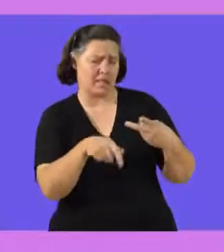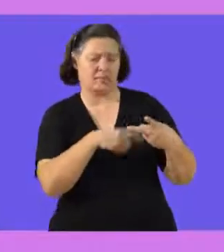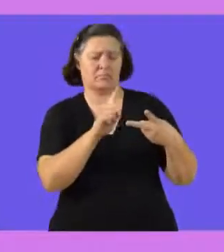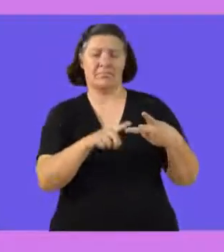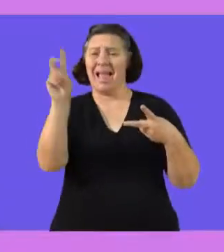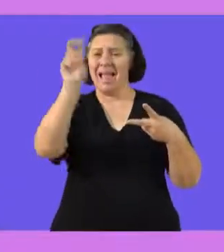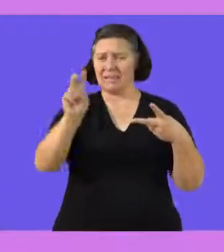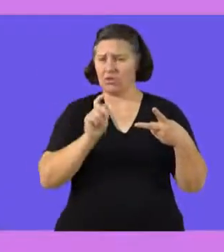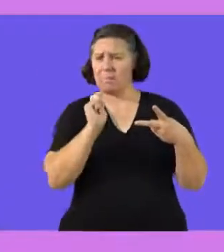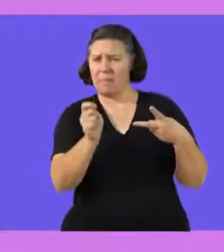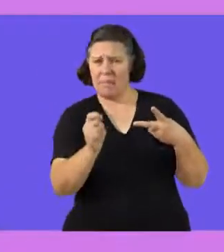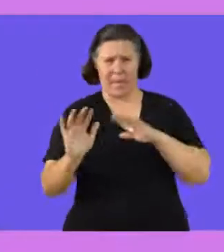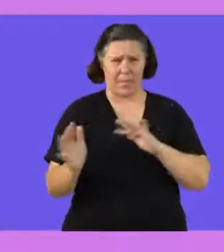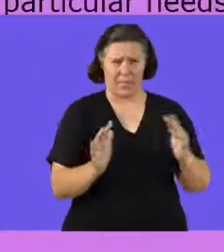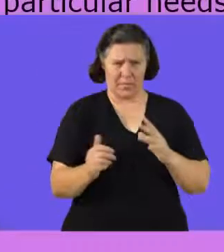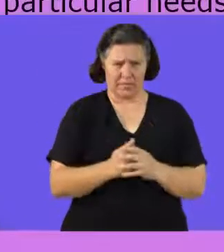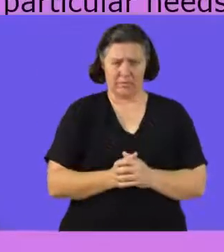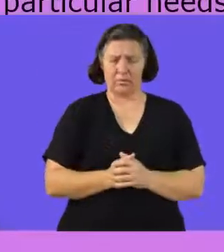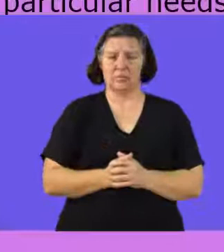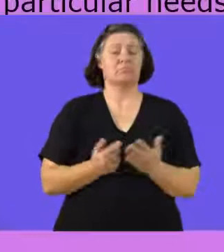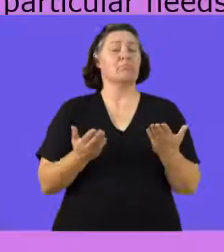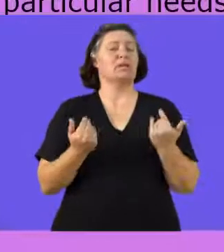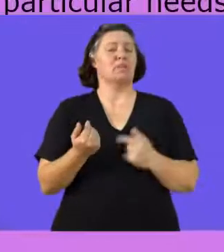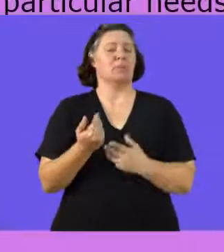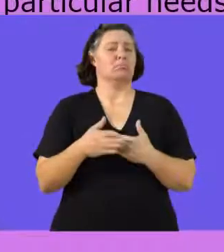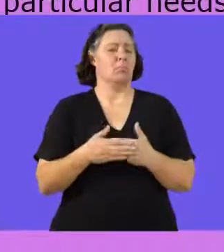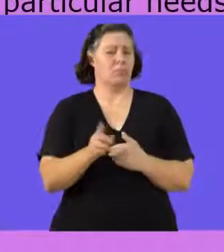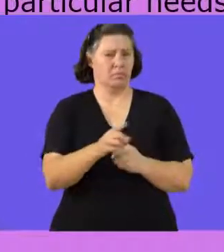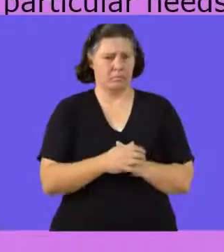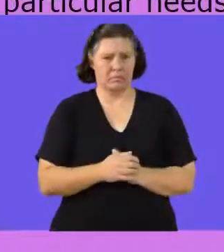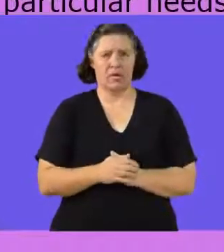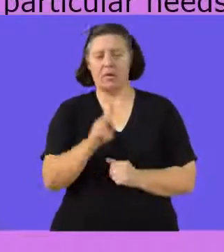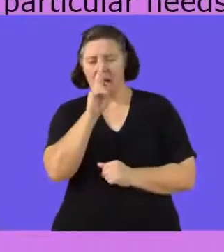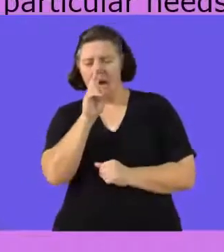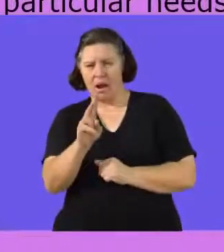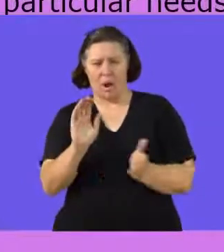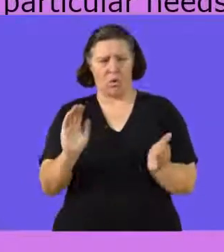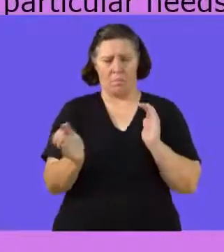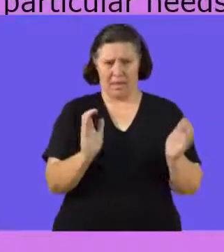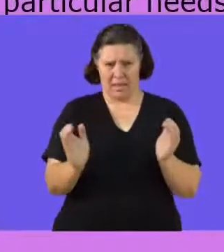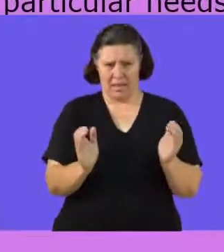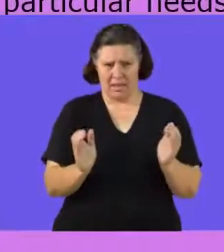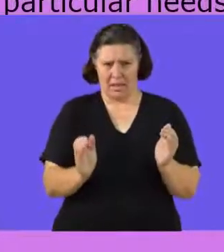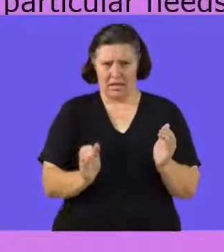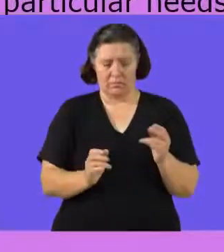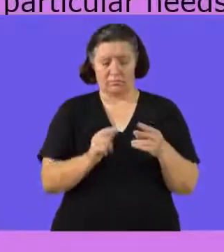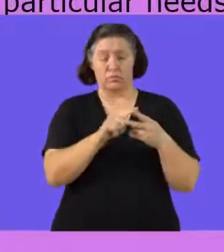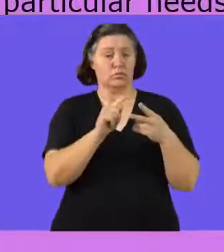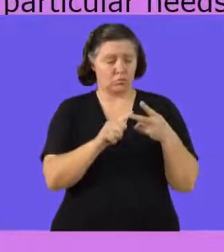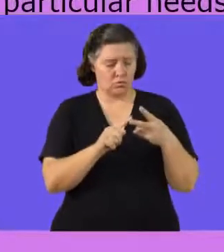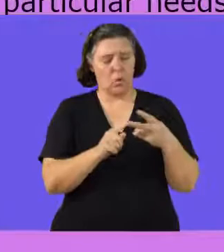your electricity tariffs. Okay, what else will I expect of you? You must be able to compare two